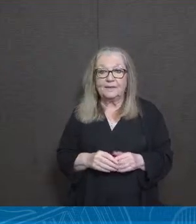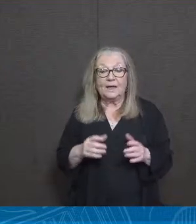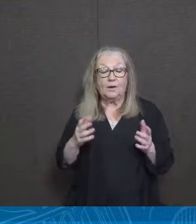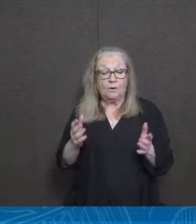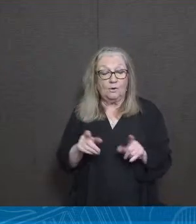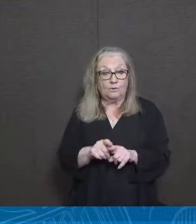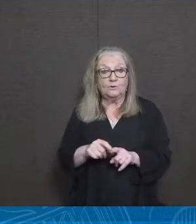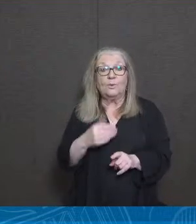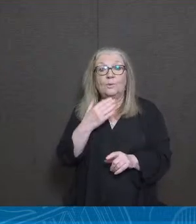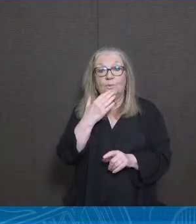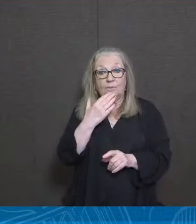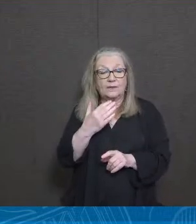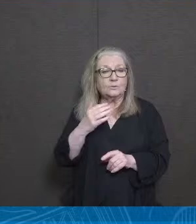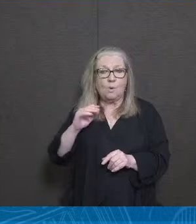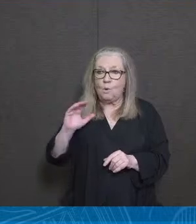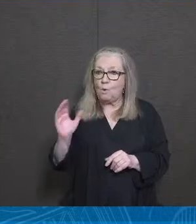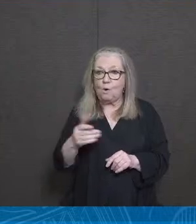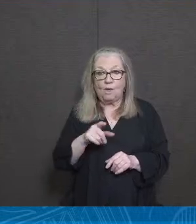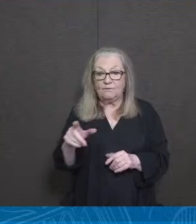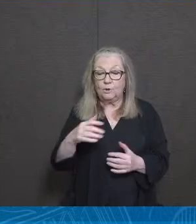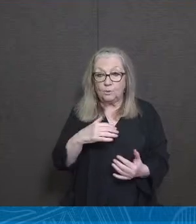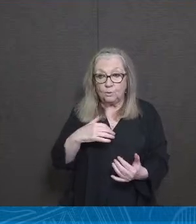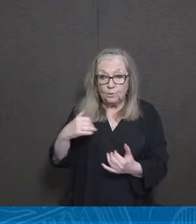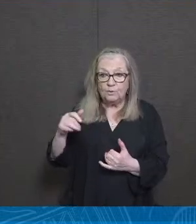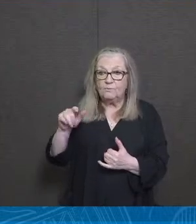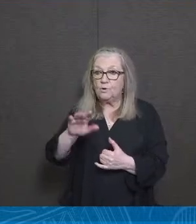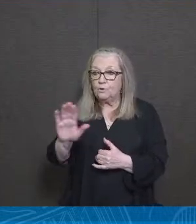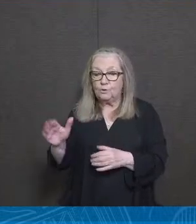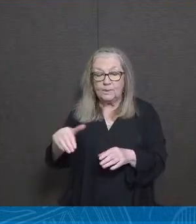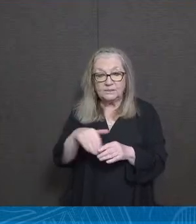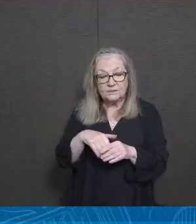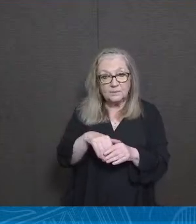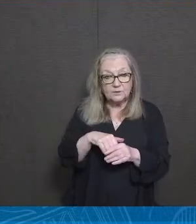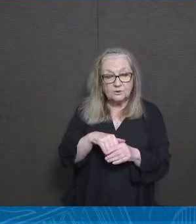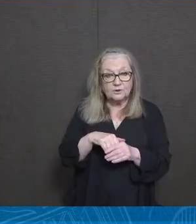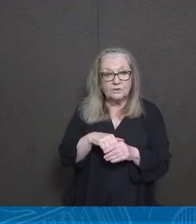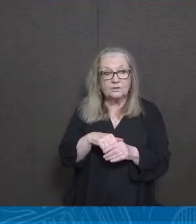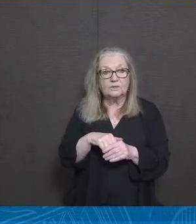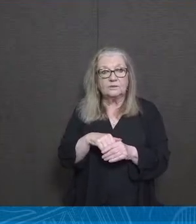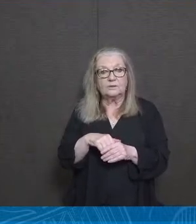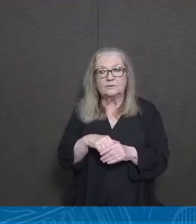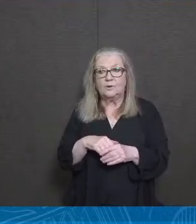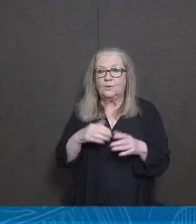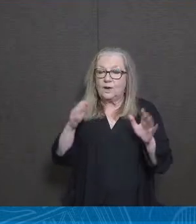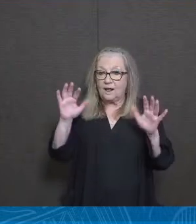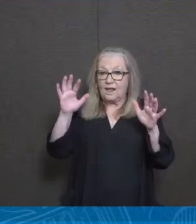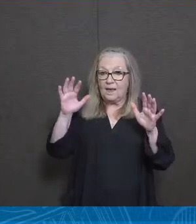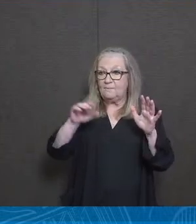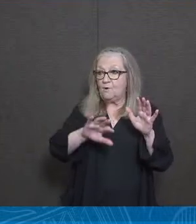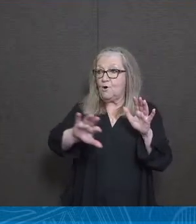And also thanks to all of you for your participation. So applause for all of you.